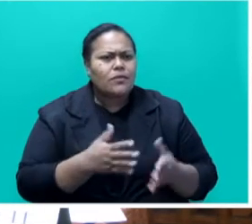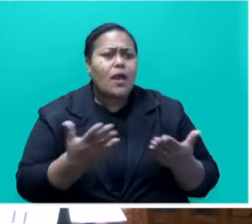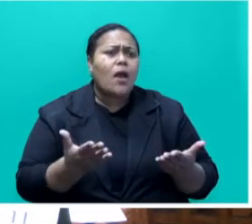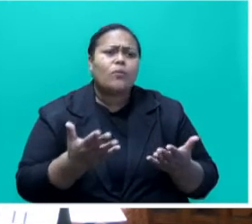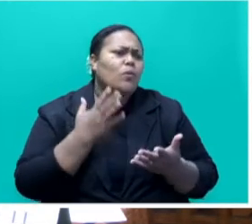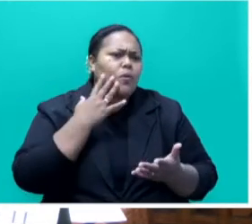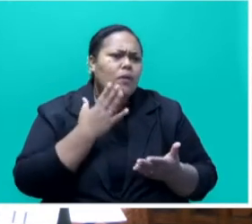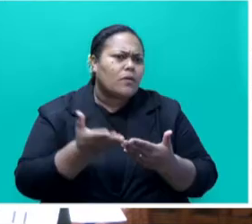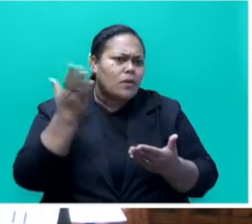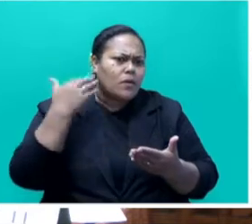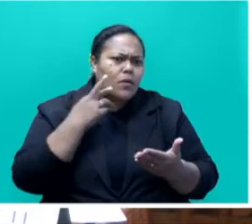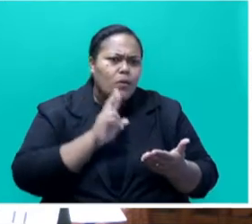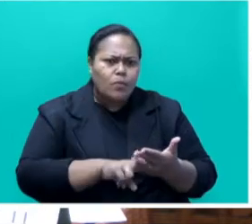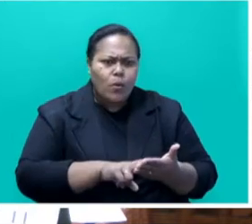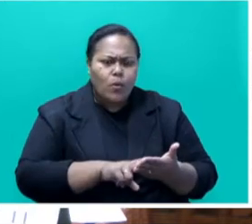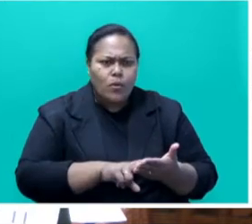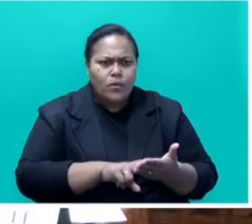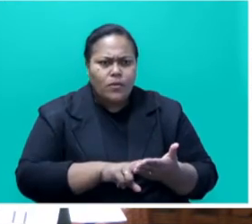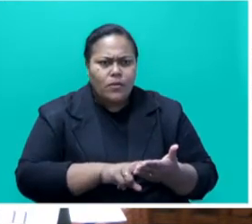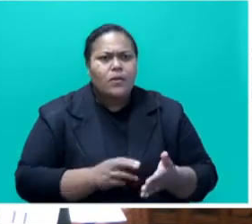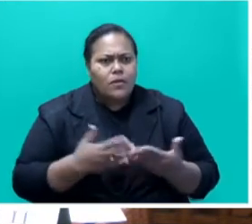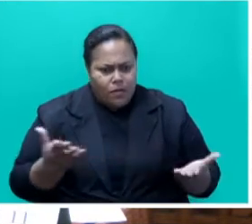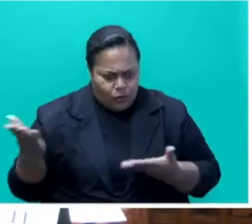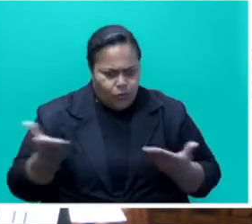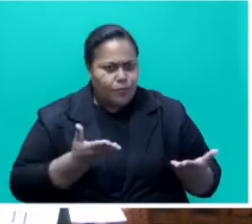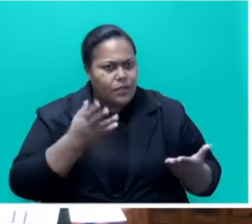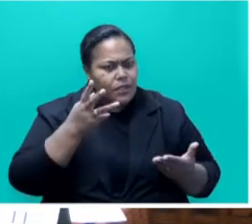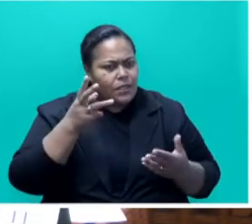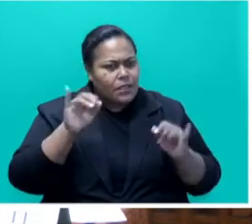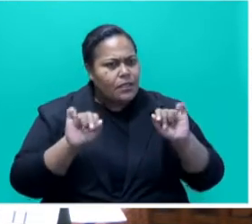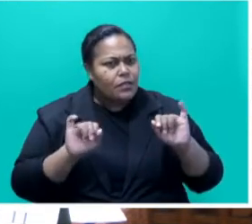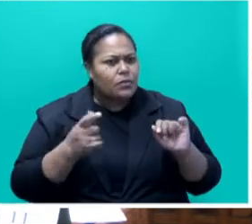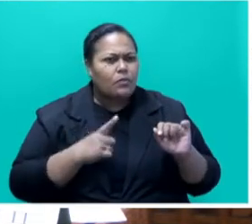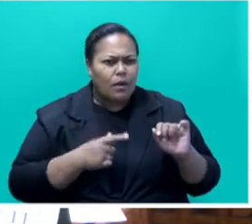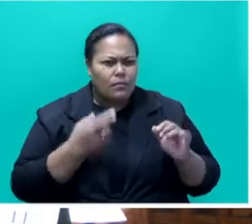ago was the report that probably raised this issue, because this